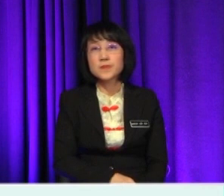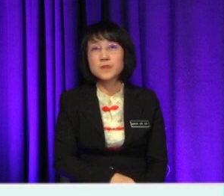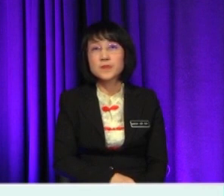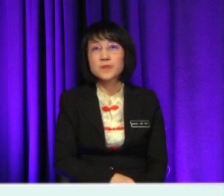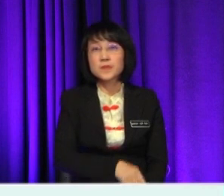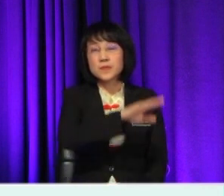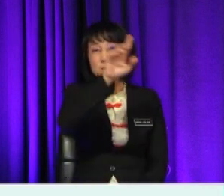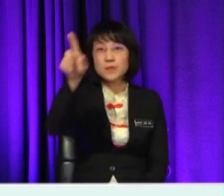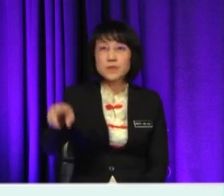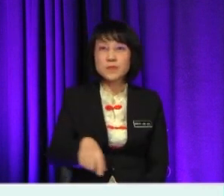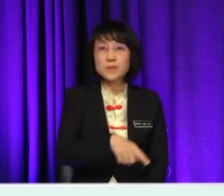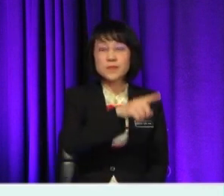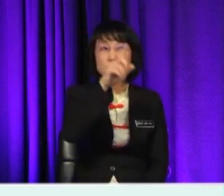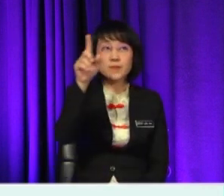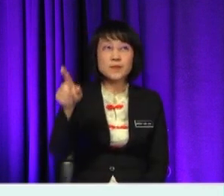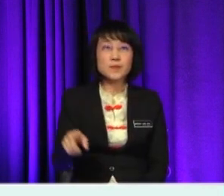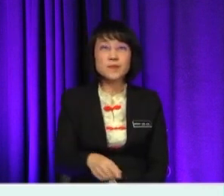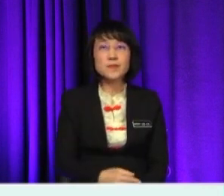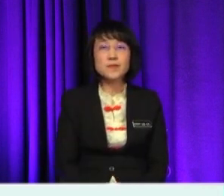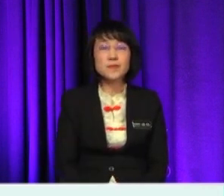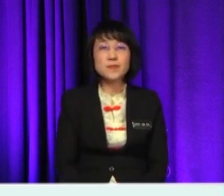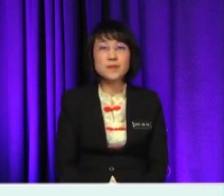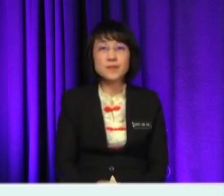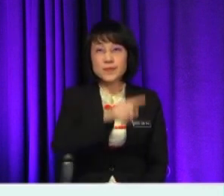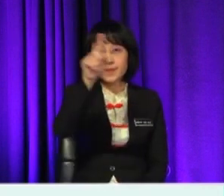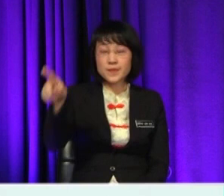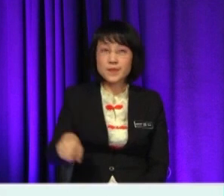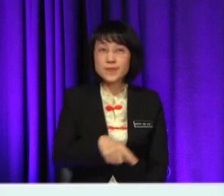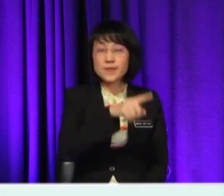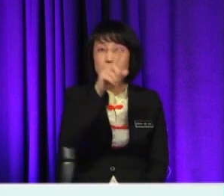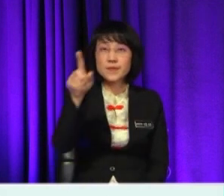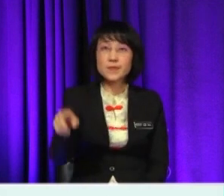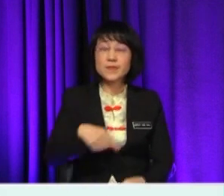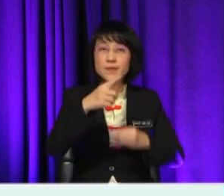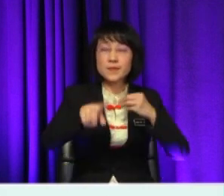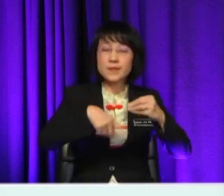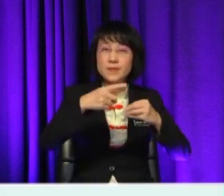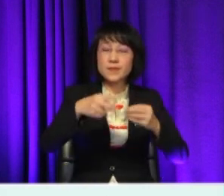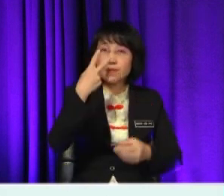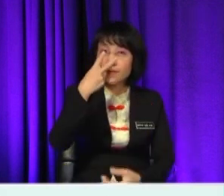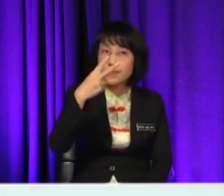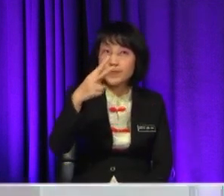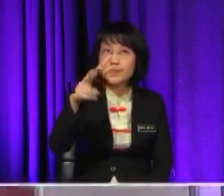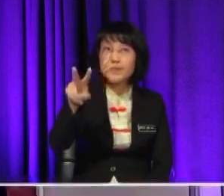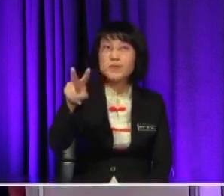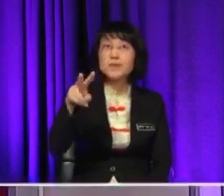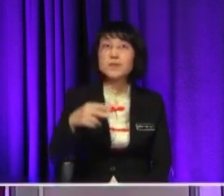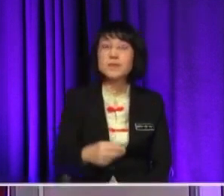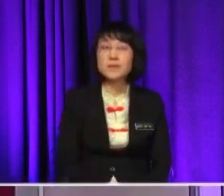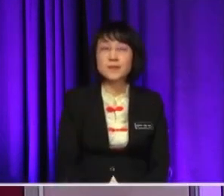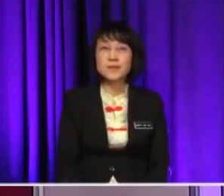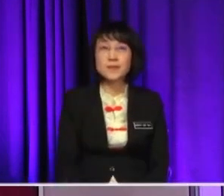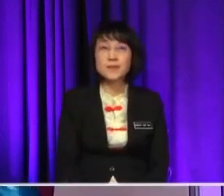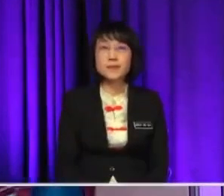Okay, we'll just put yellow, never mind. Oh, wow. Okay, the whole thing. The whole thing. The whole thing is